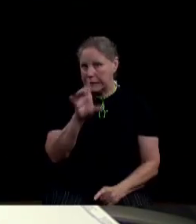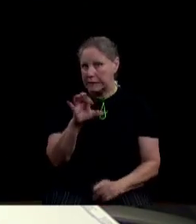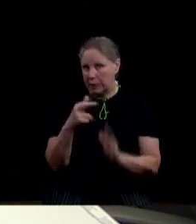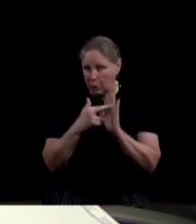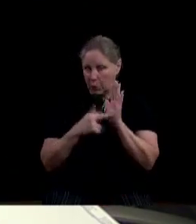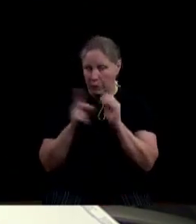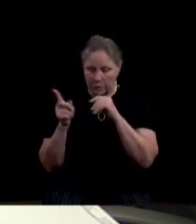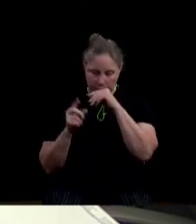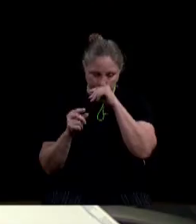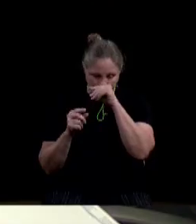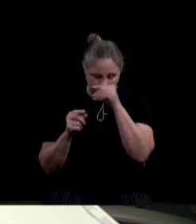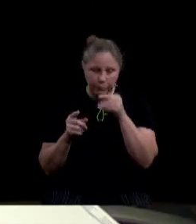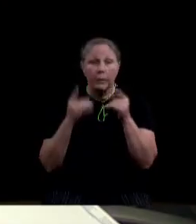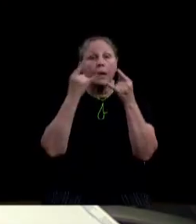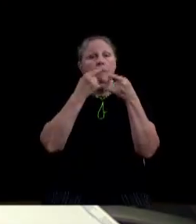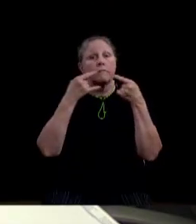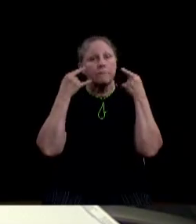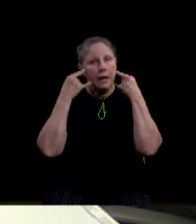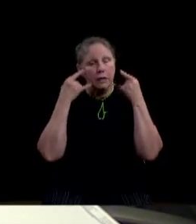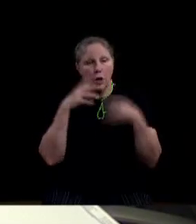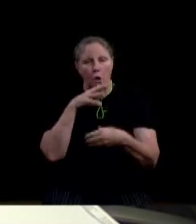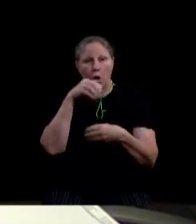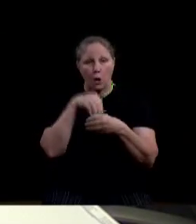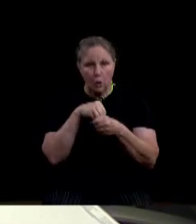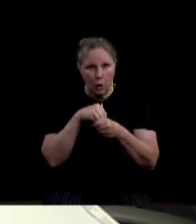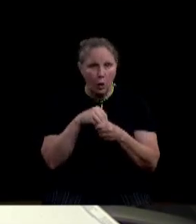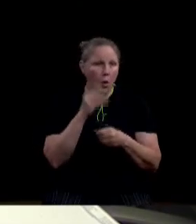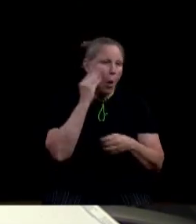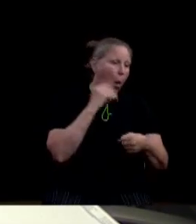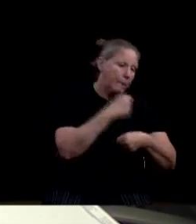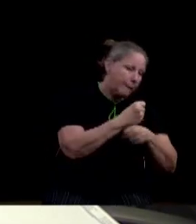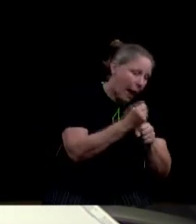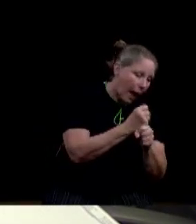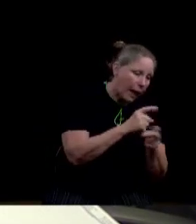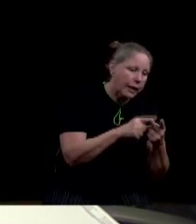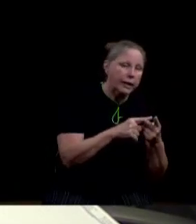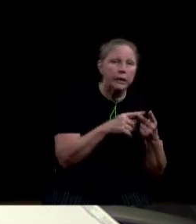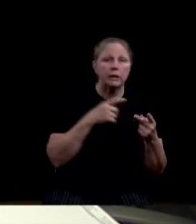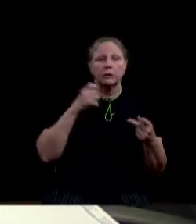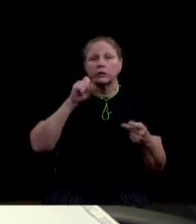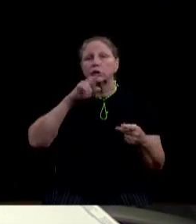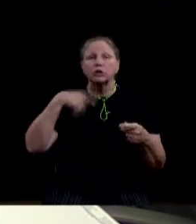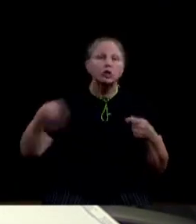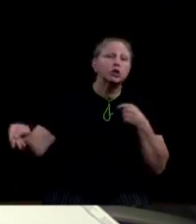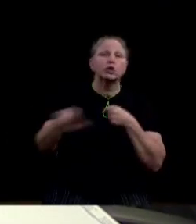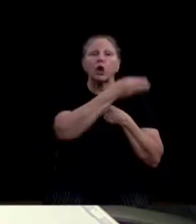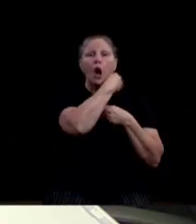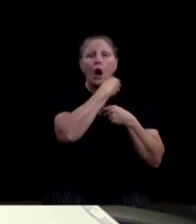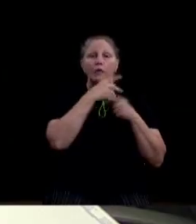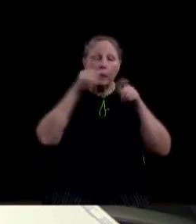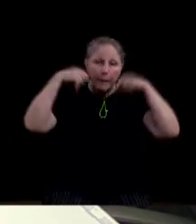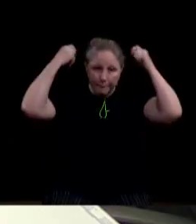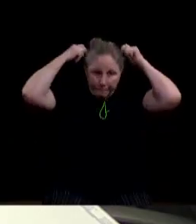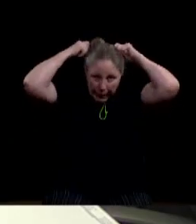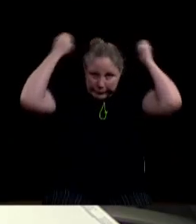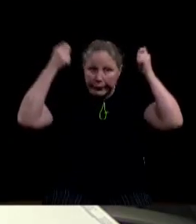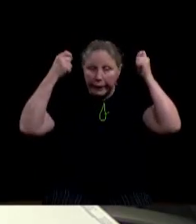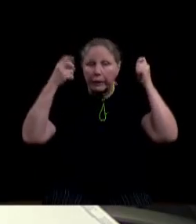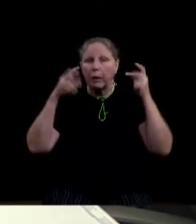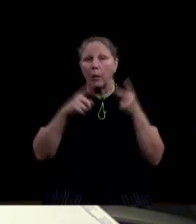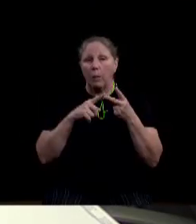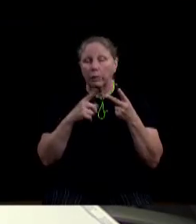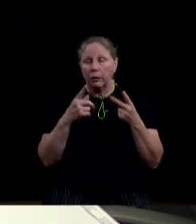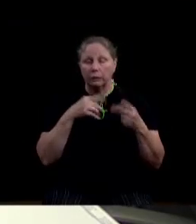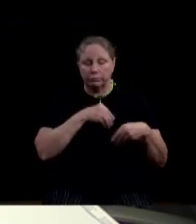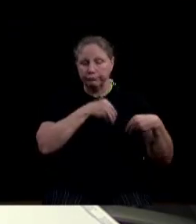homemade masks, scarves, bandanas, or handkerchiefs. The McLennan County Medical Society,